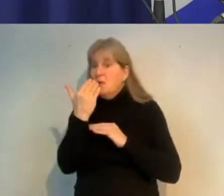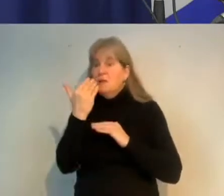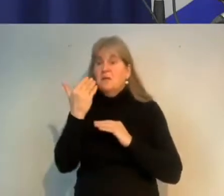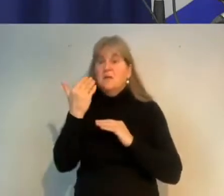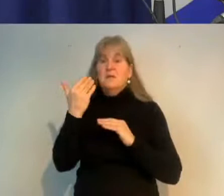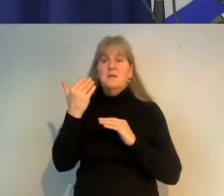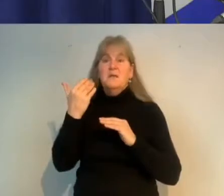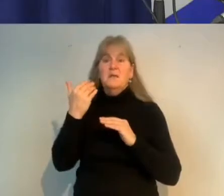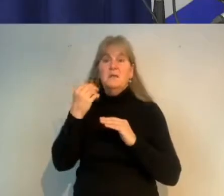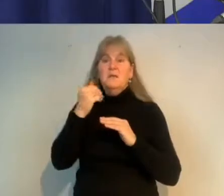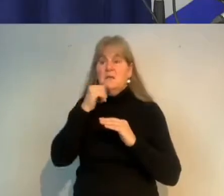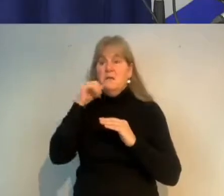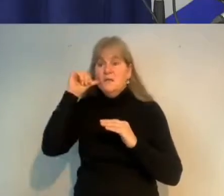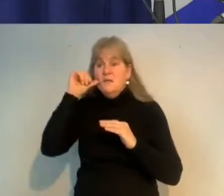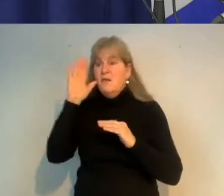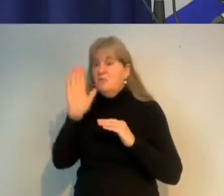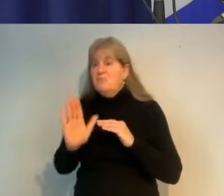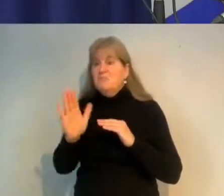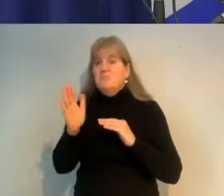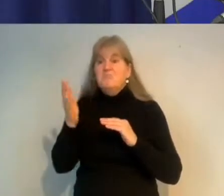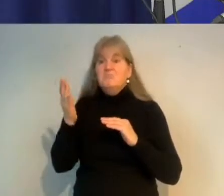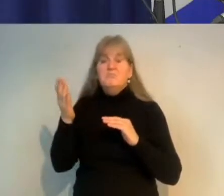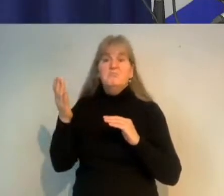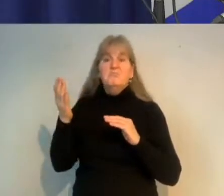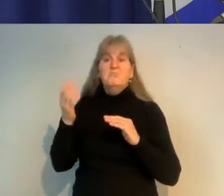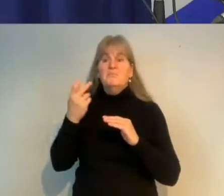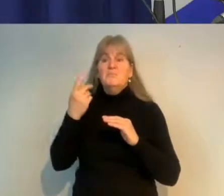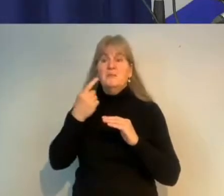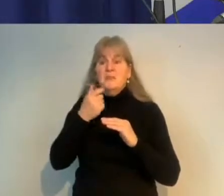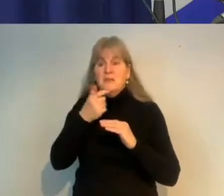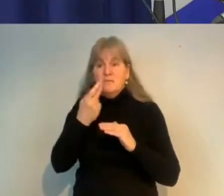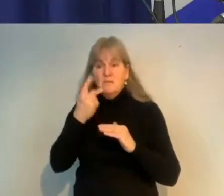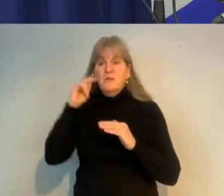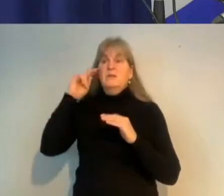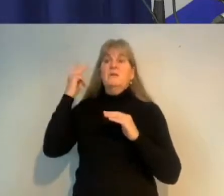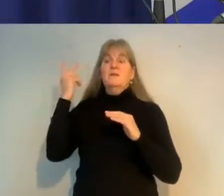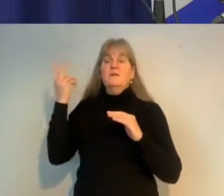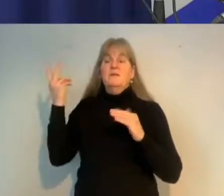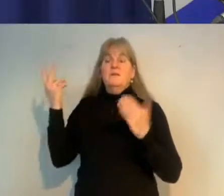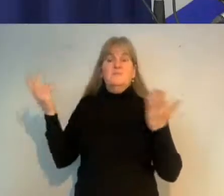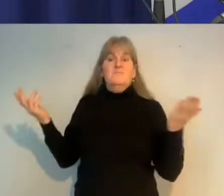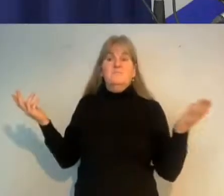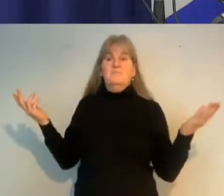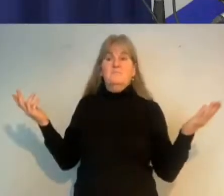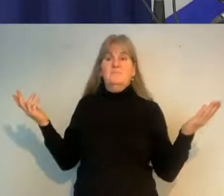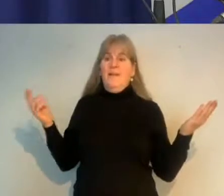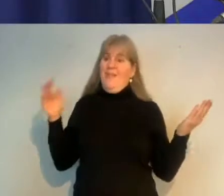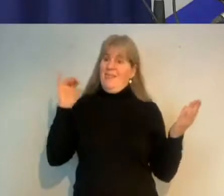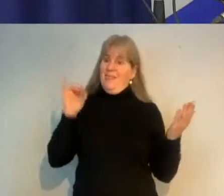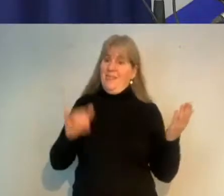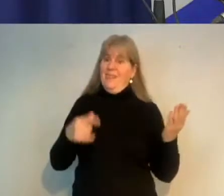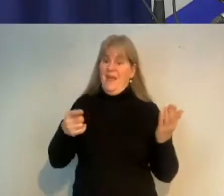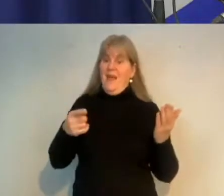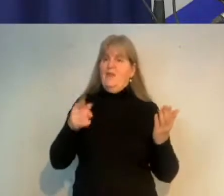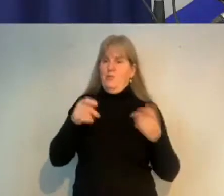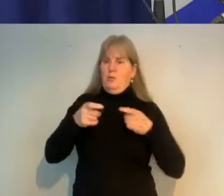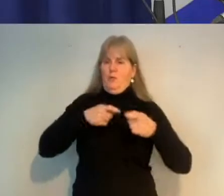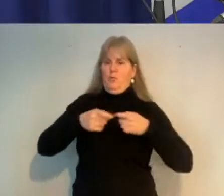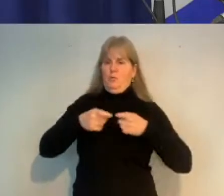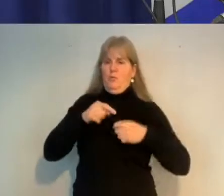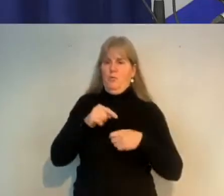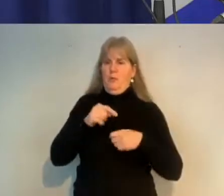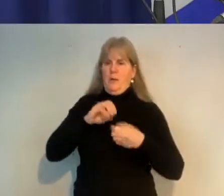yesterday afternoon, the day before. This is the part that you can control. Keep it